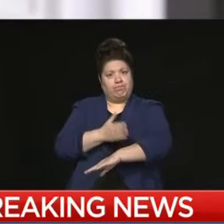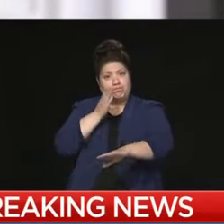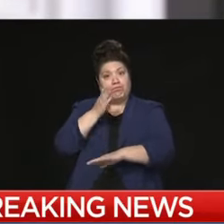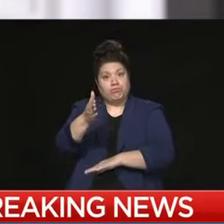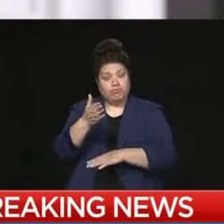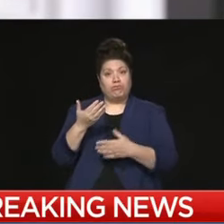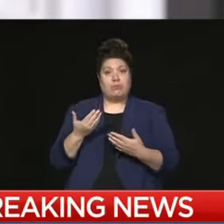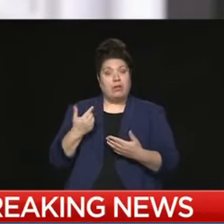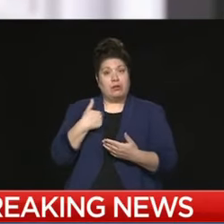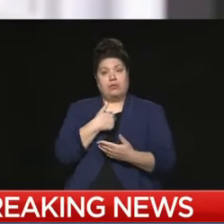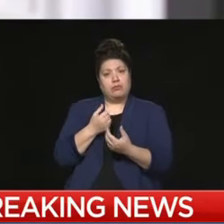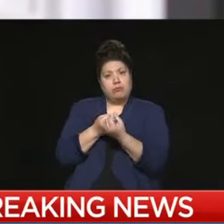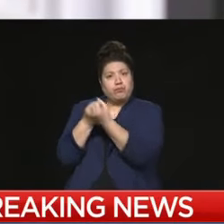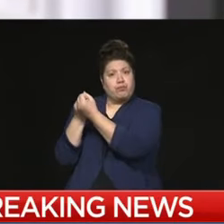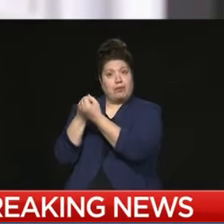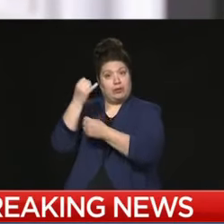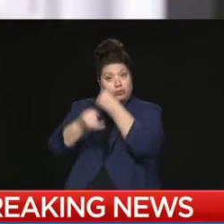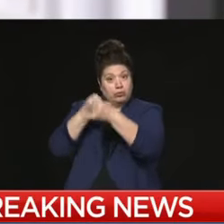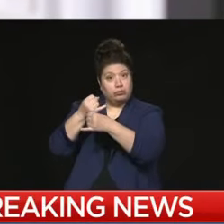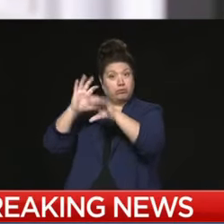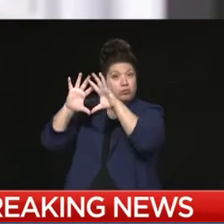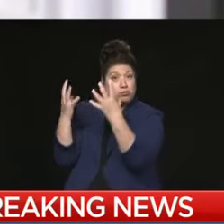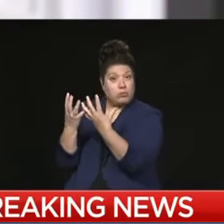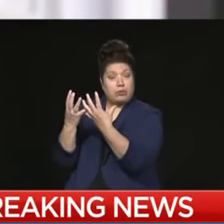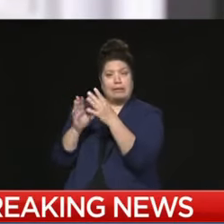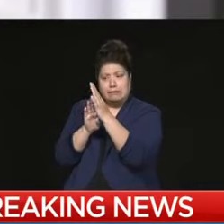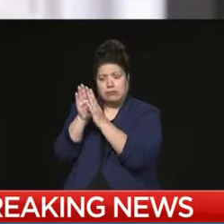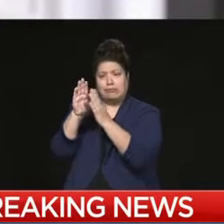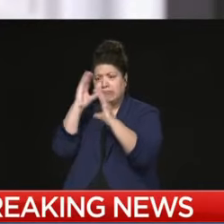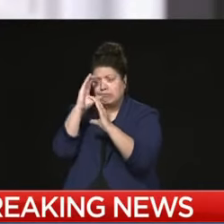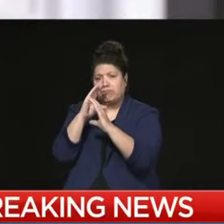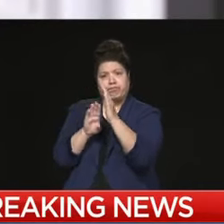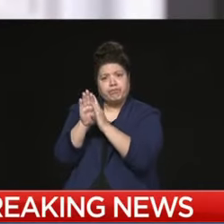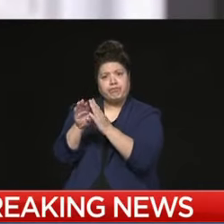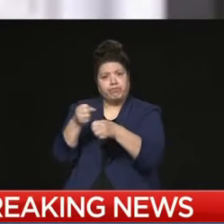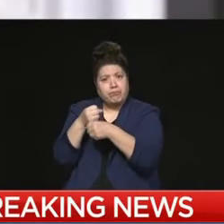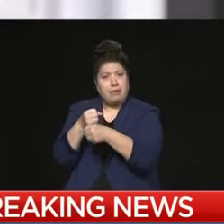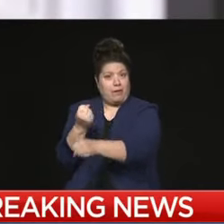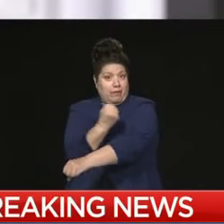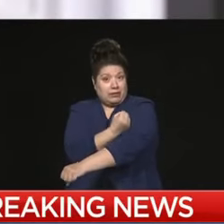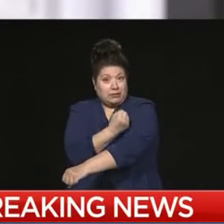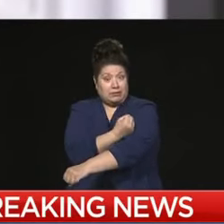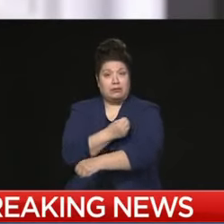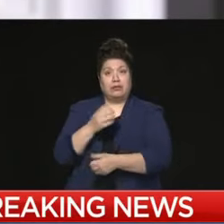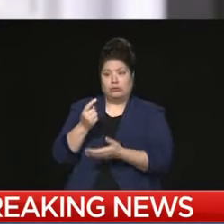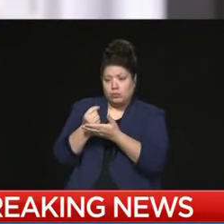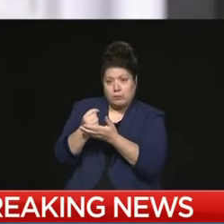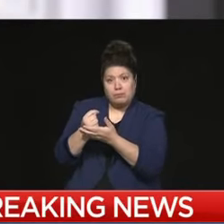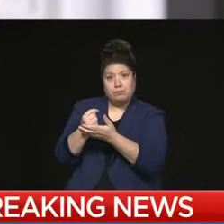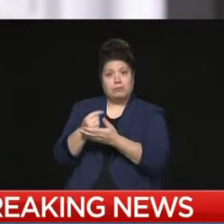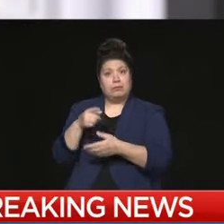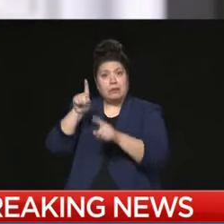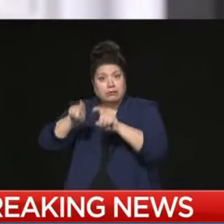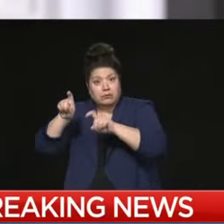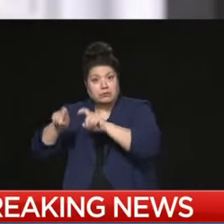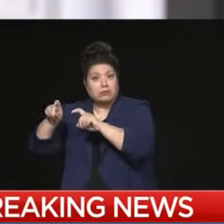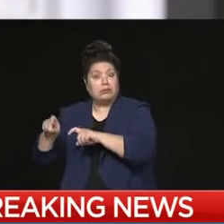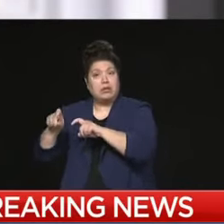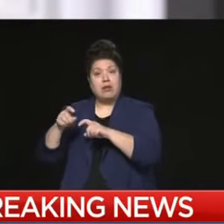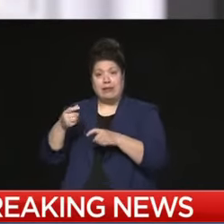together to support international efforts to develop a vaccine, expand treatment, expand testing, and ensure that critical